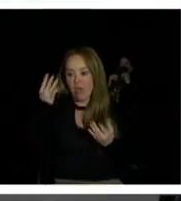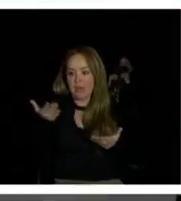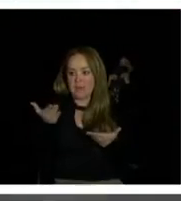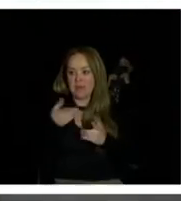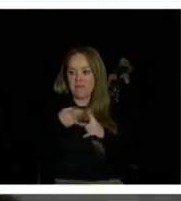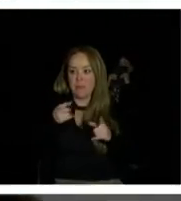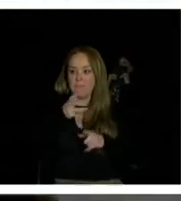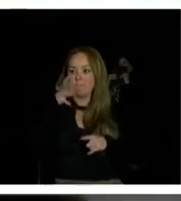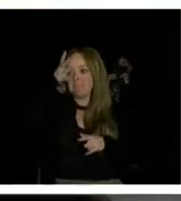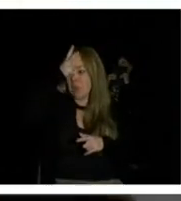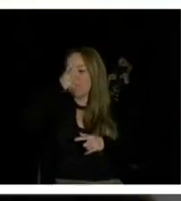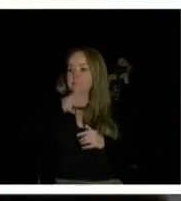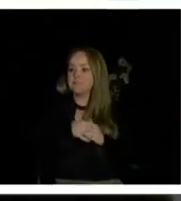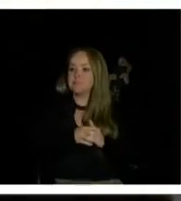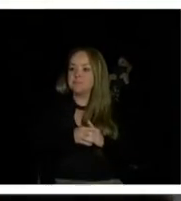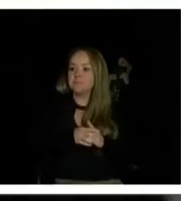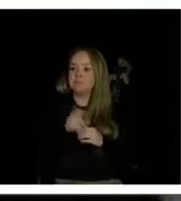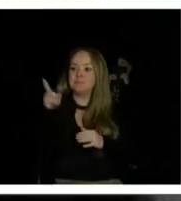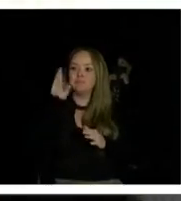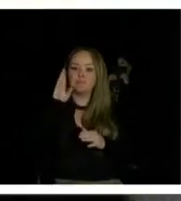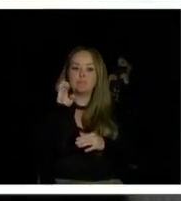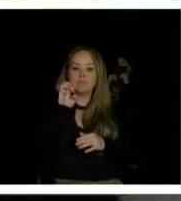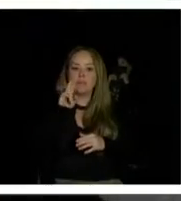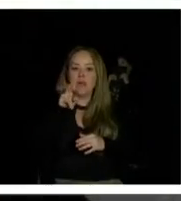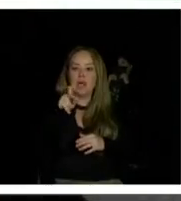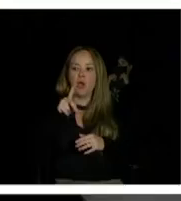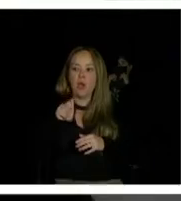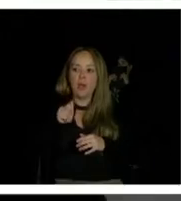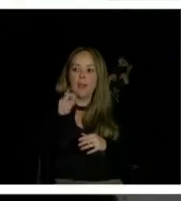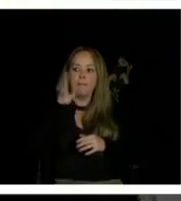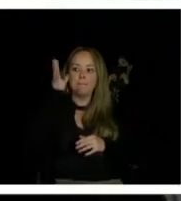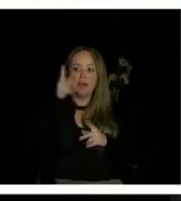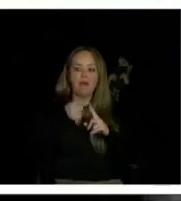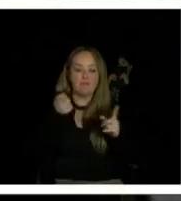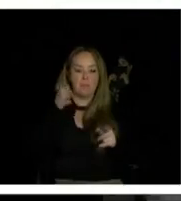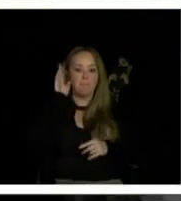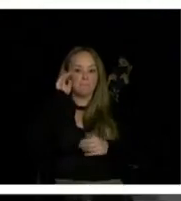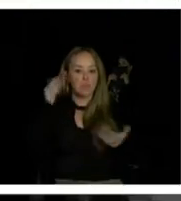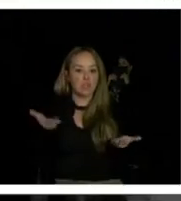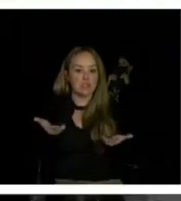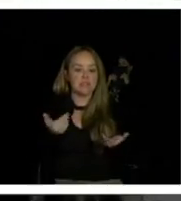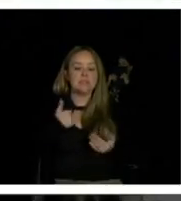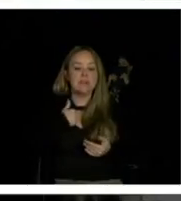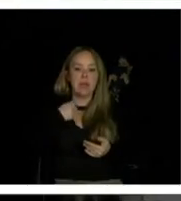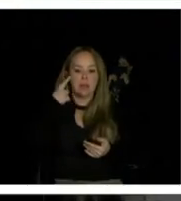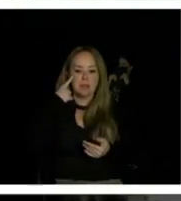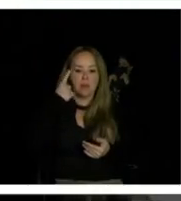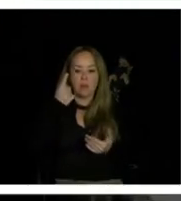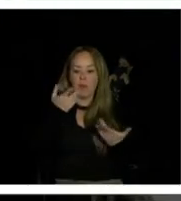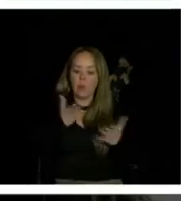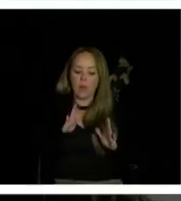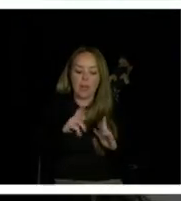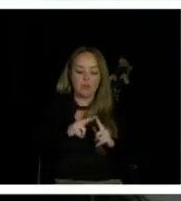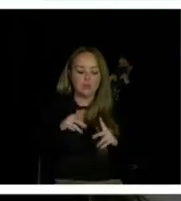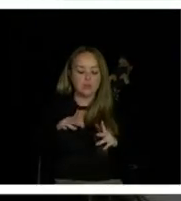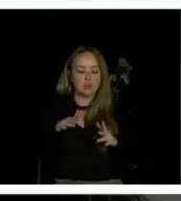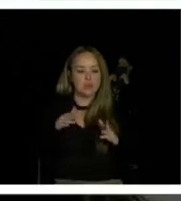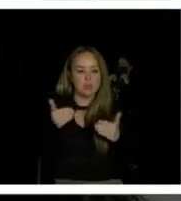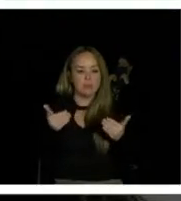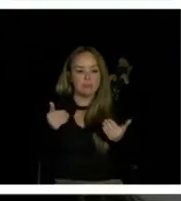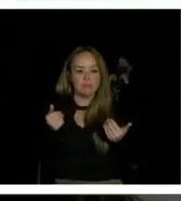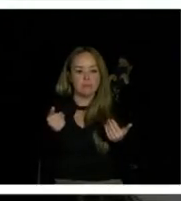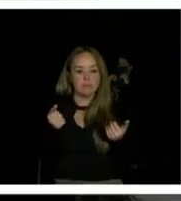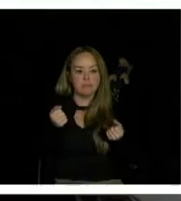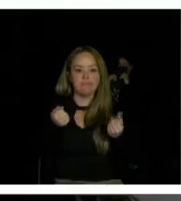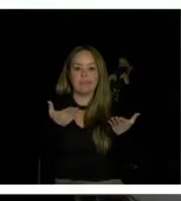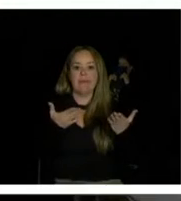from a parent. Mm-hmm. Hello. Mm-hmm. Erica, a parent here from Burges. I think one way to bring joy back to learning